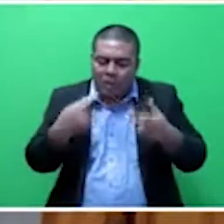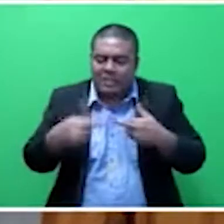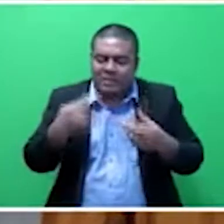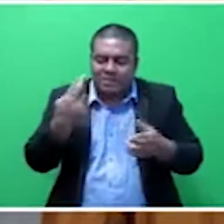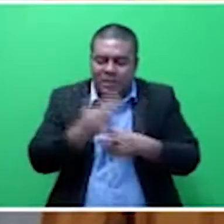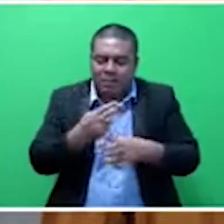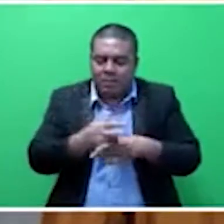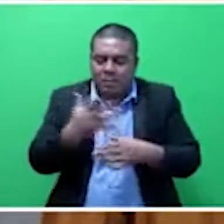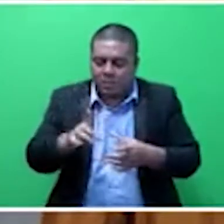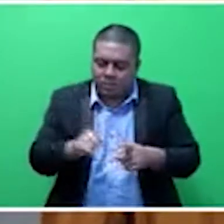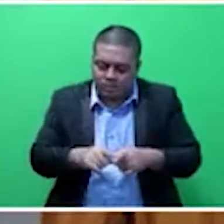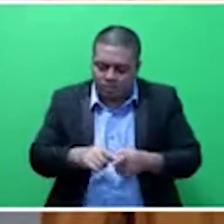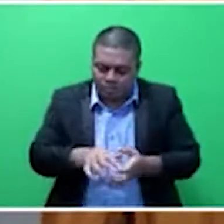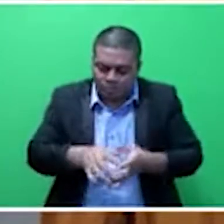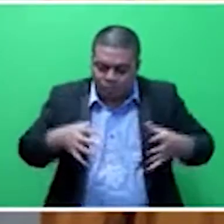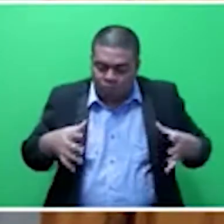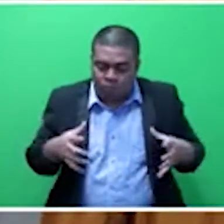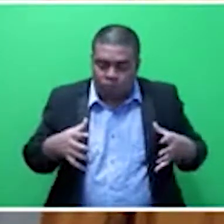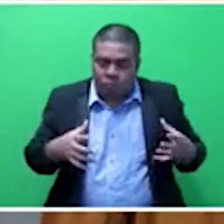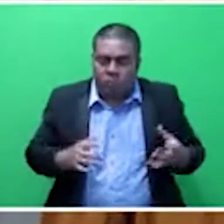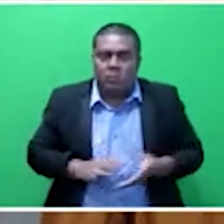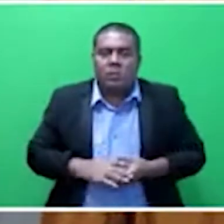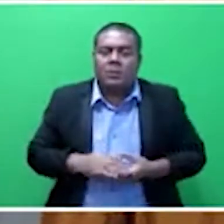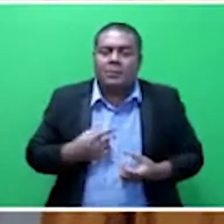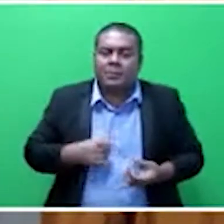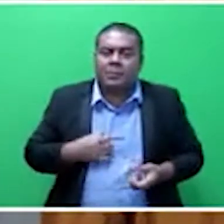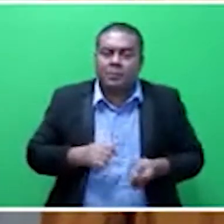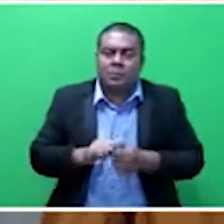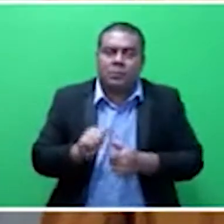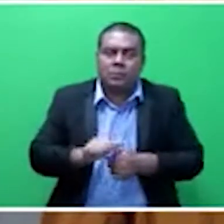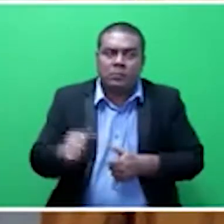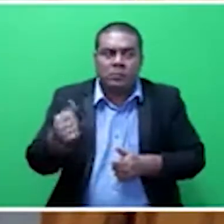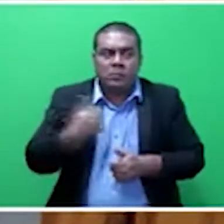initiatives put by the ministry, and it's a better for our country.